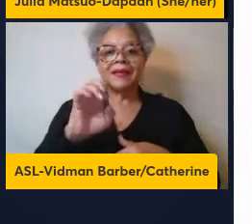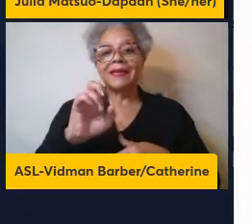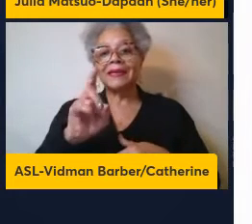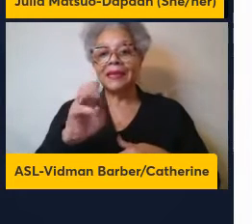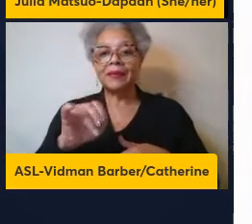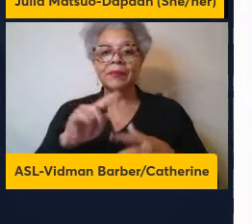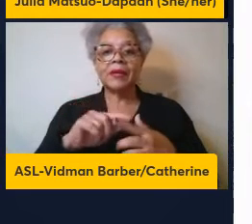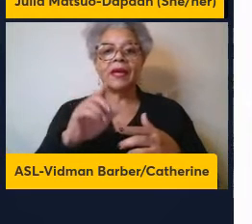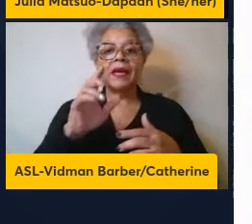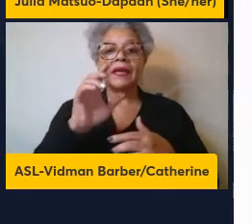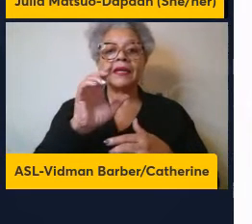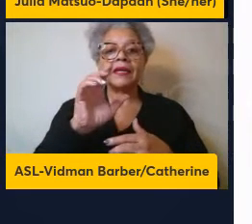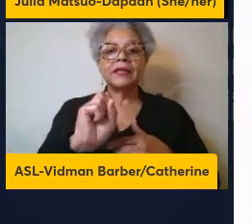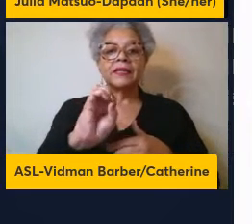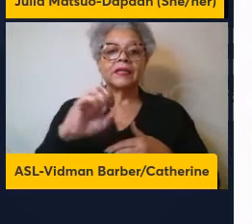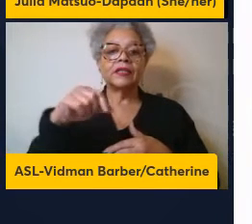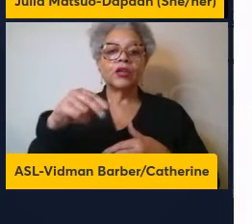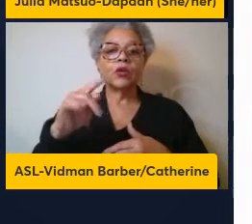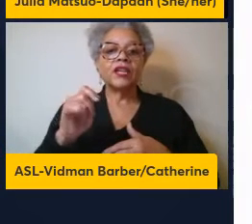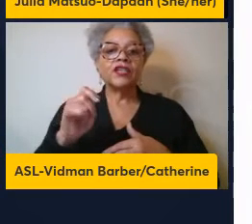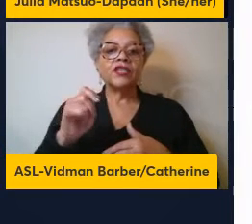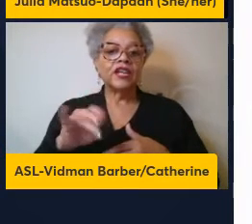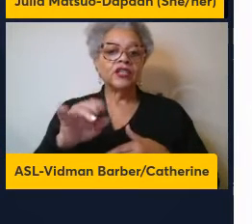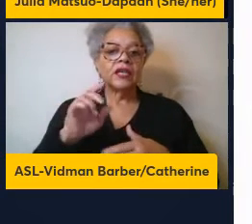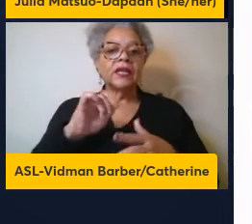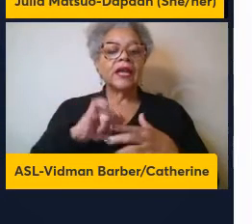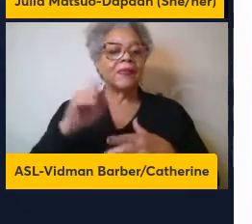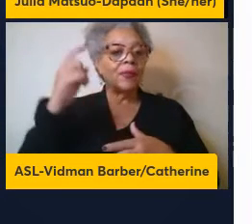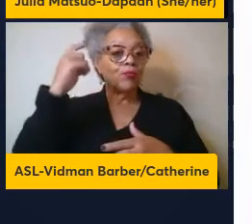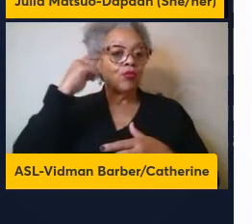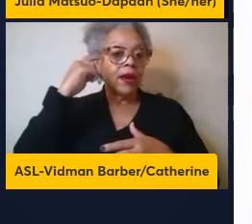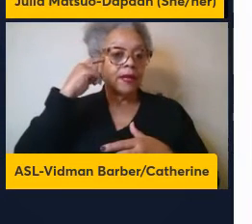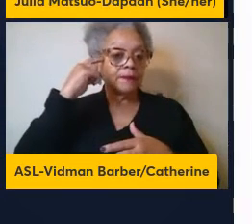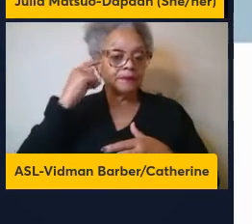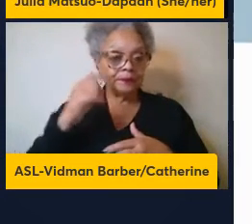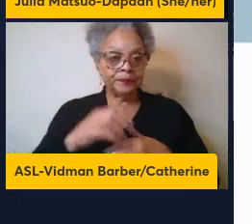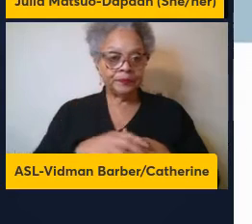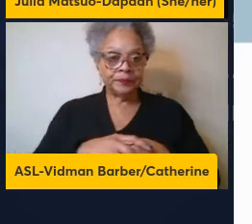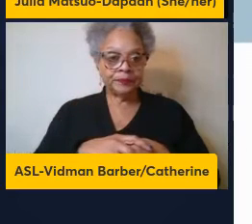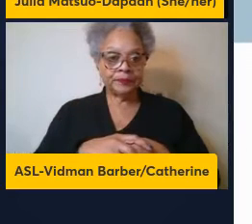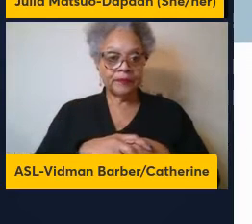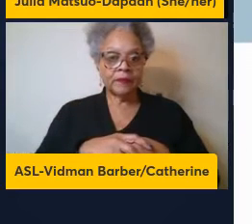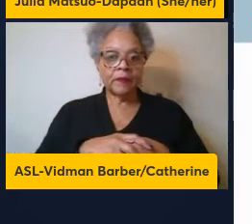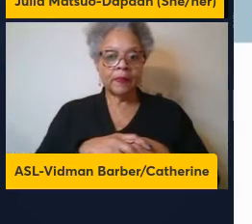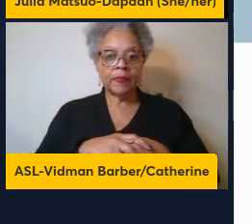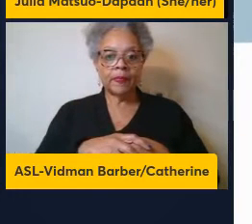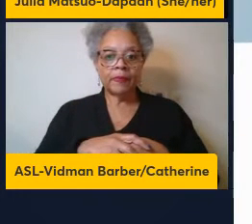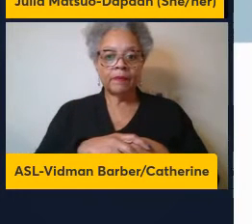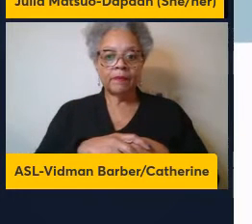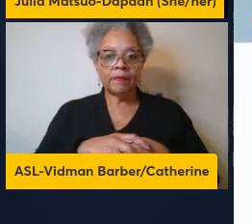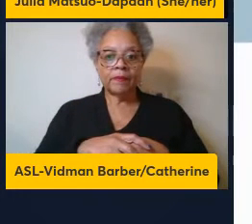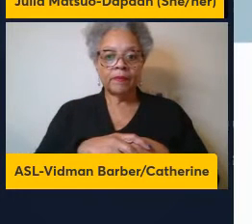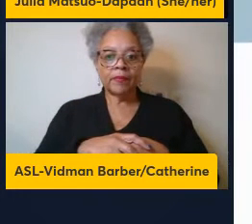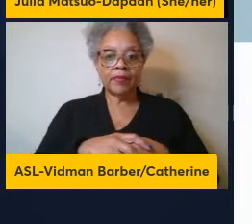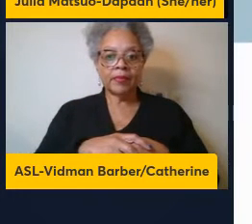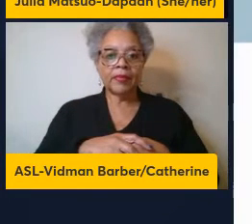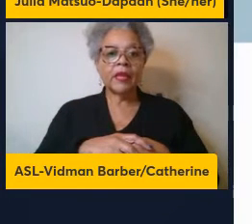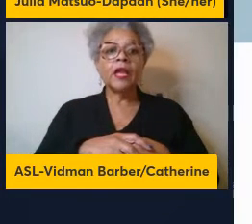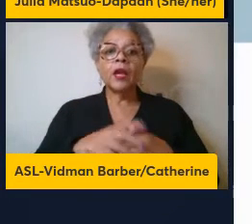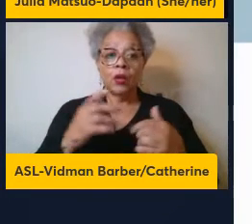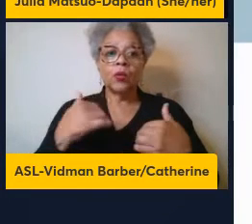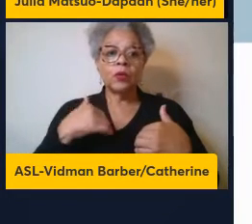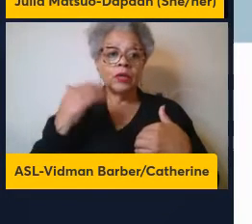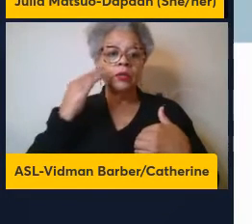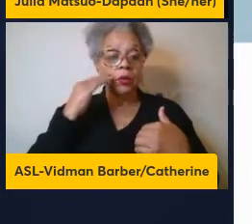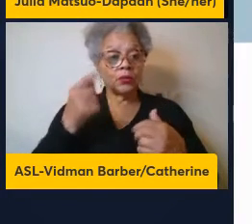in the brain microvessels. We know some things about cerebral